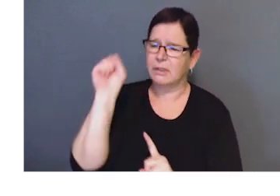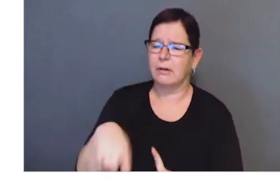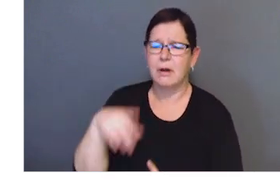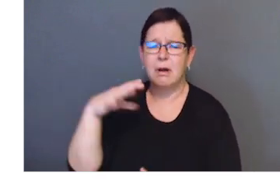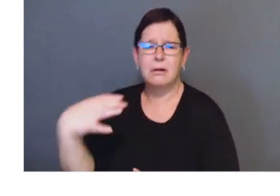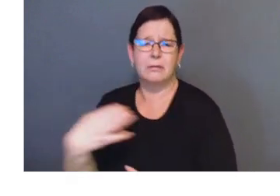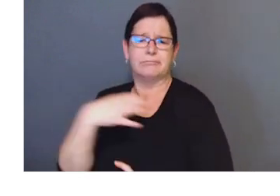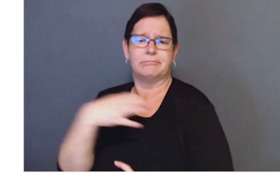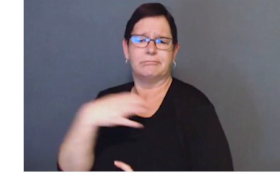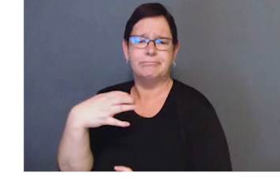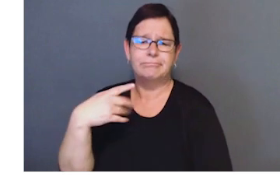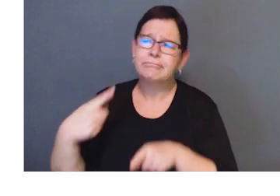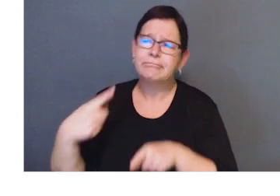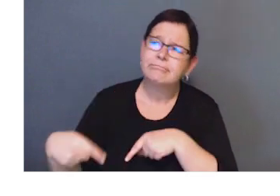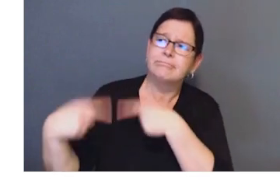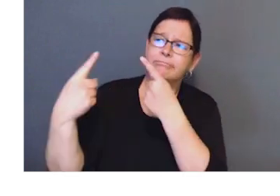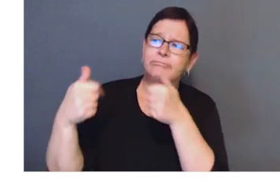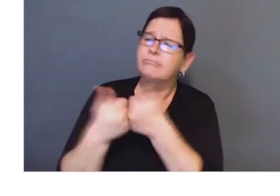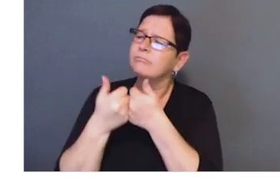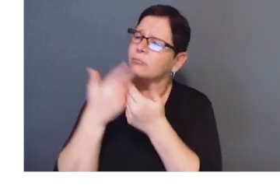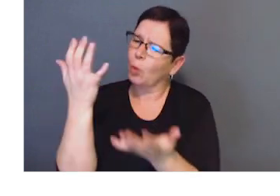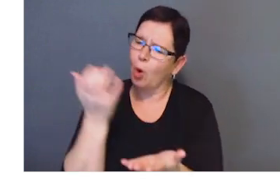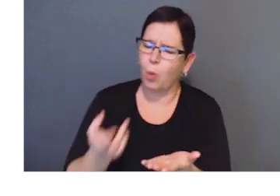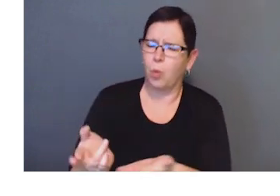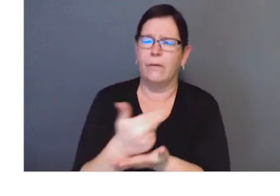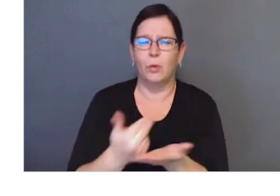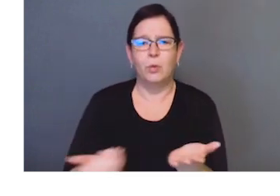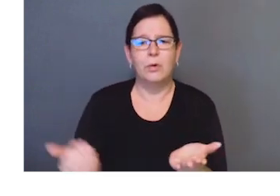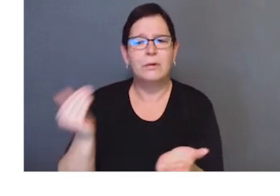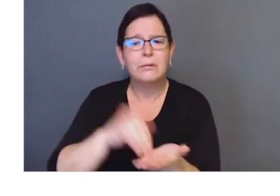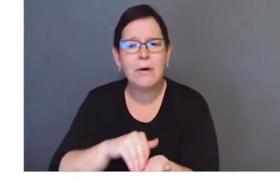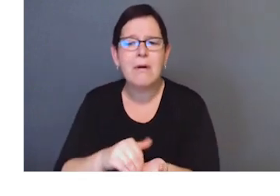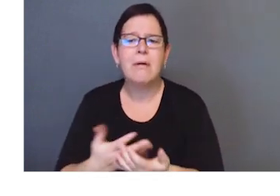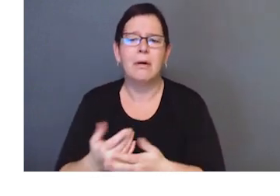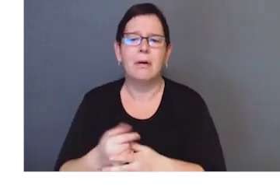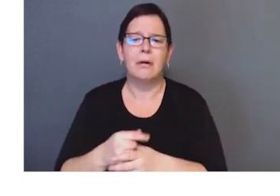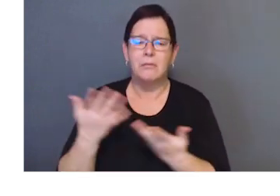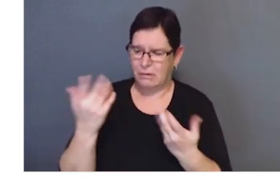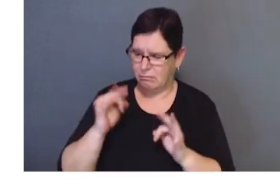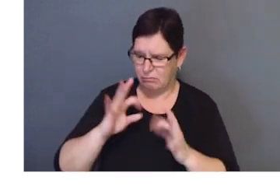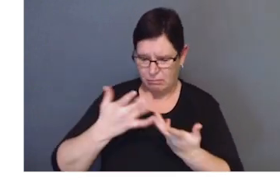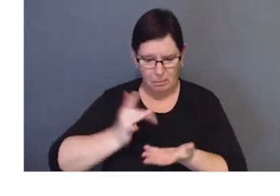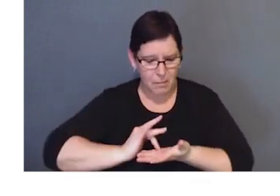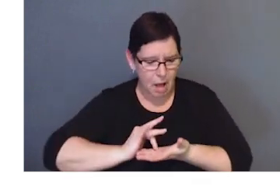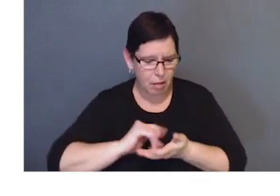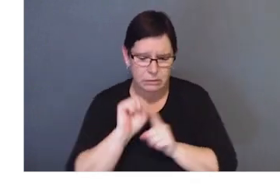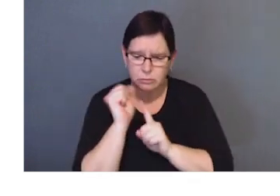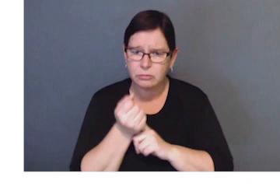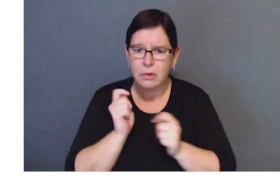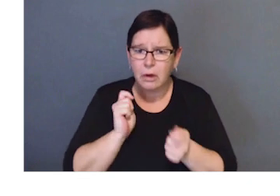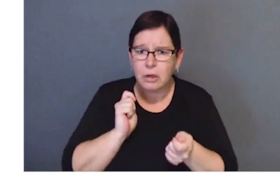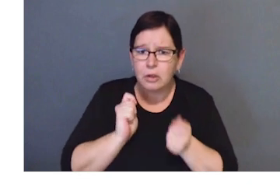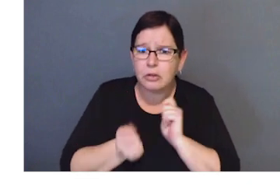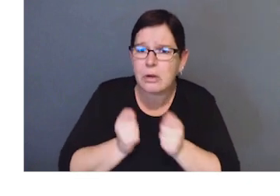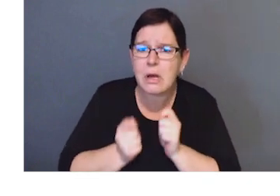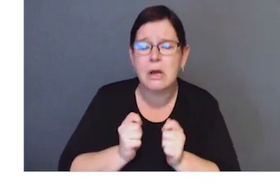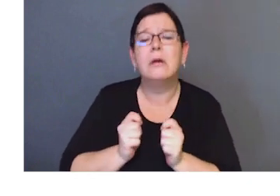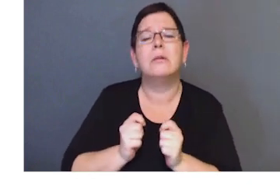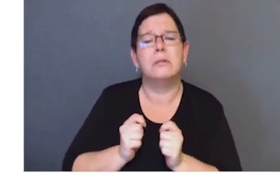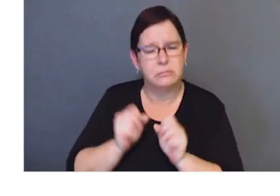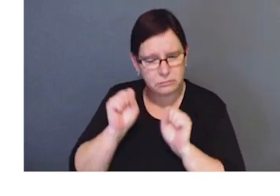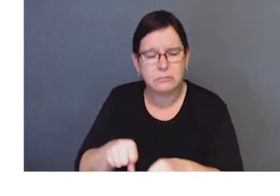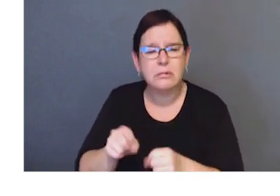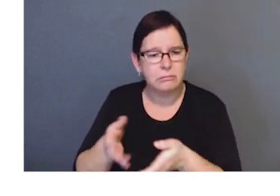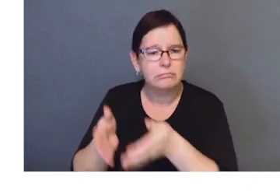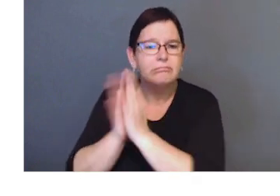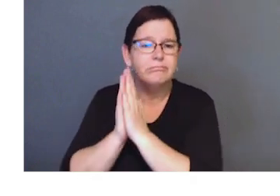medical condition changes. Be sure to include any relevant medical information you have not already